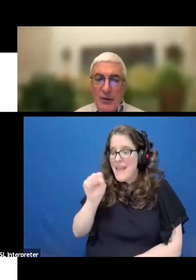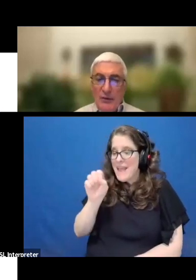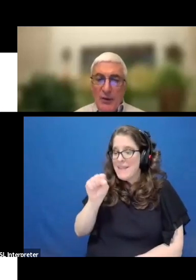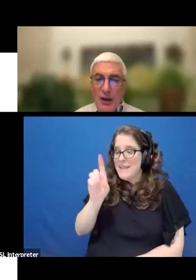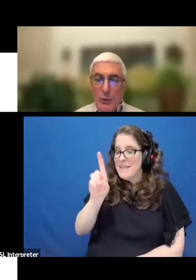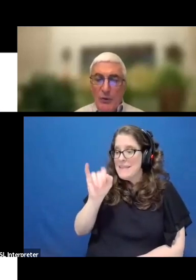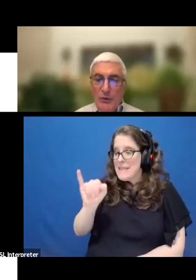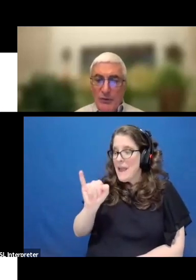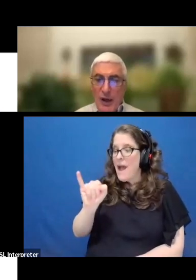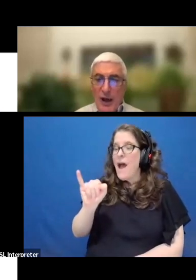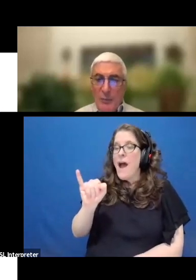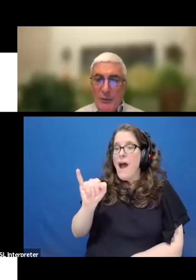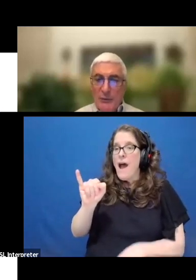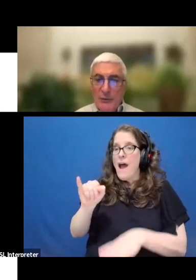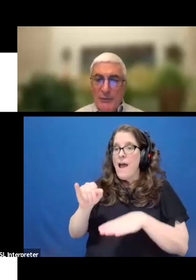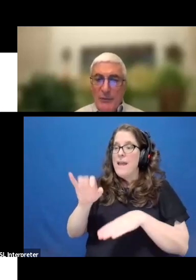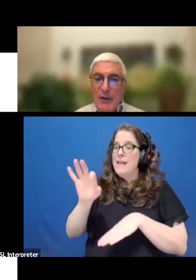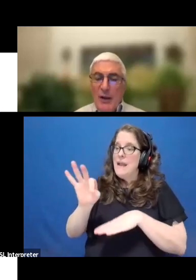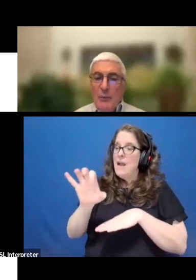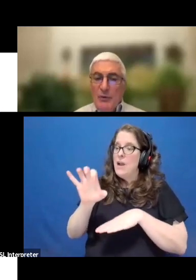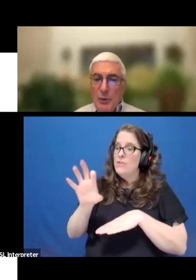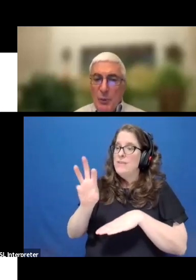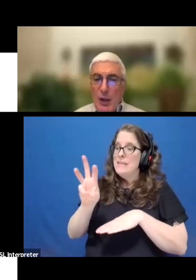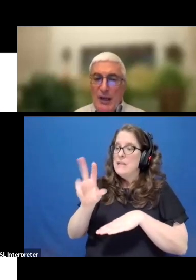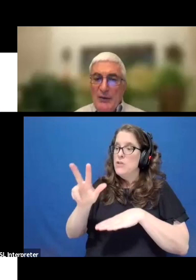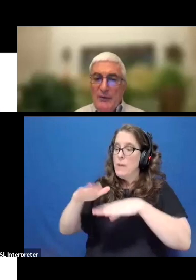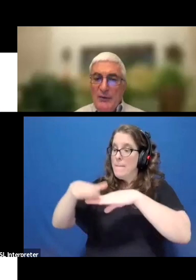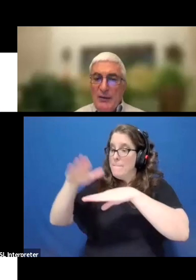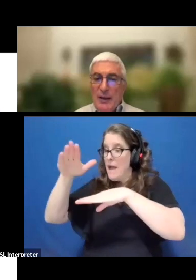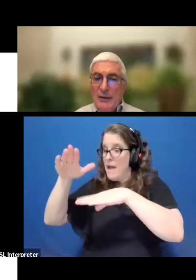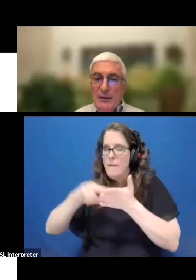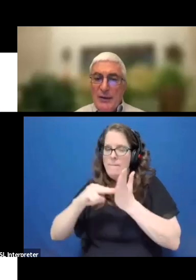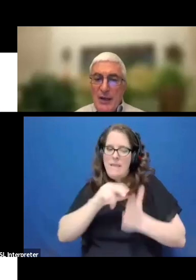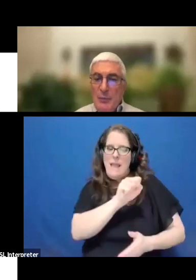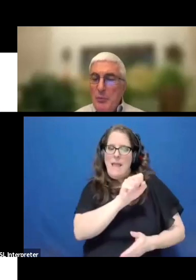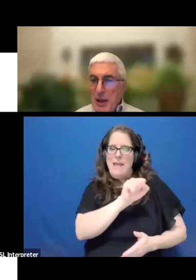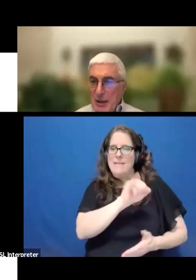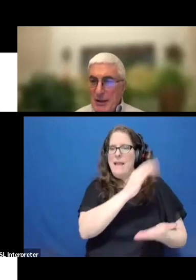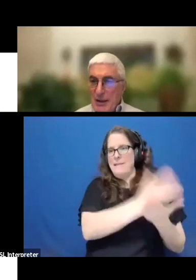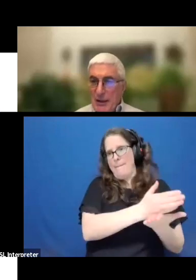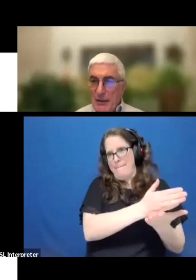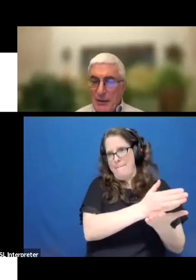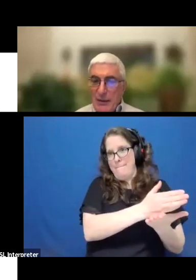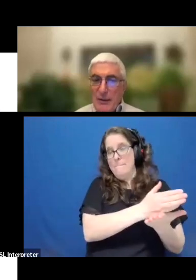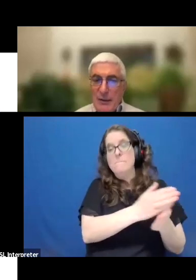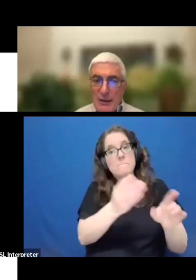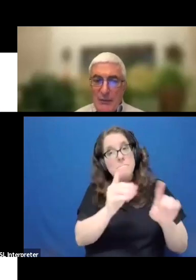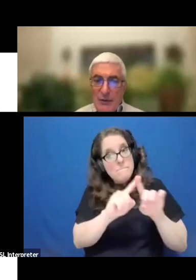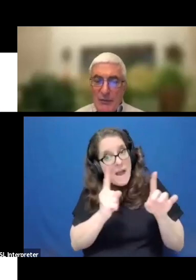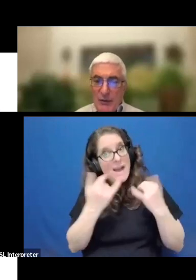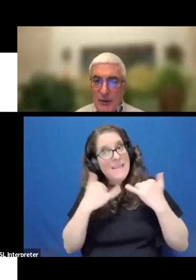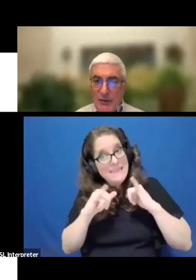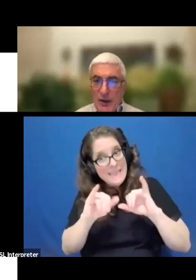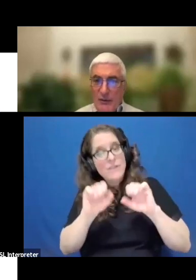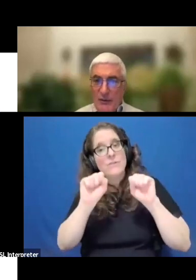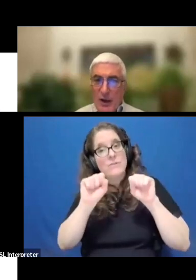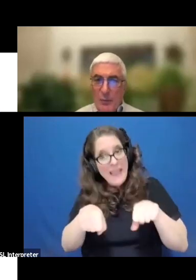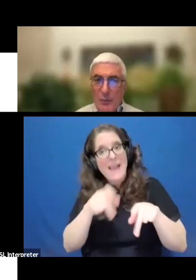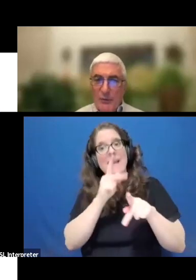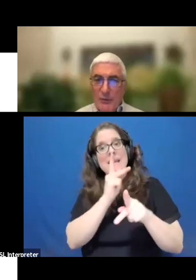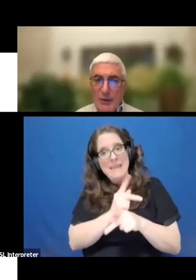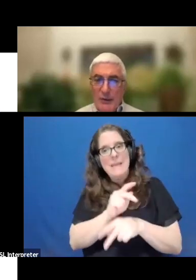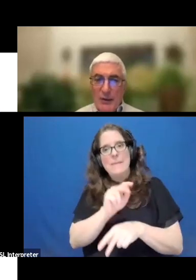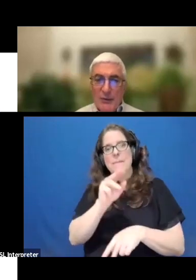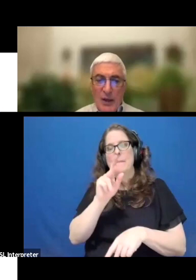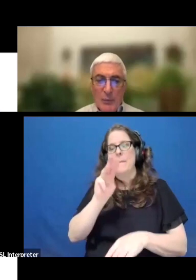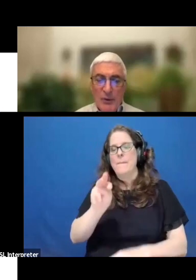the SSI will stop. But there are ways that they can keep Medicaid even if SSI